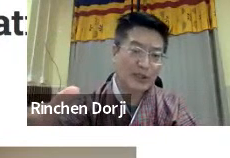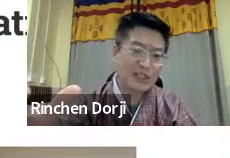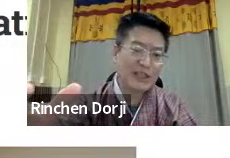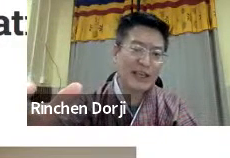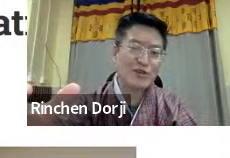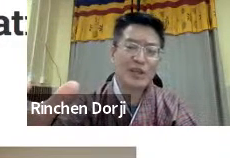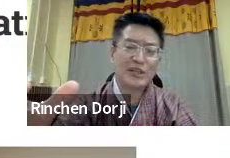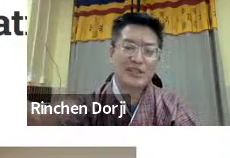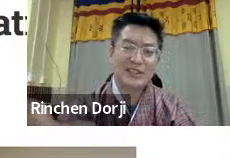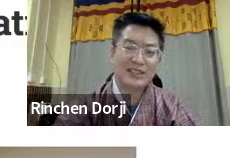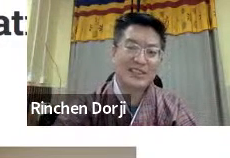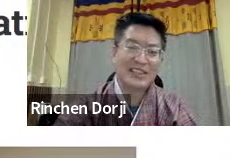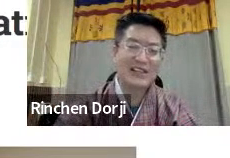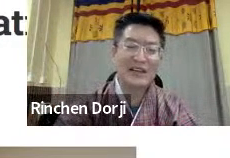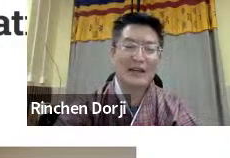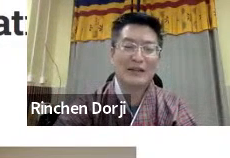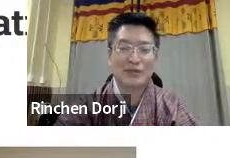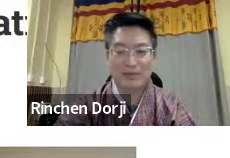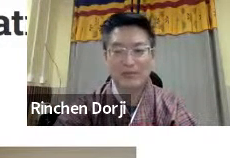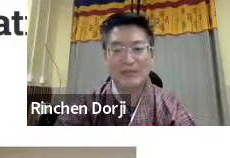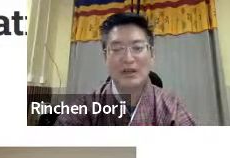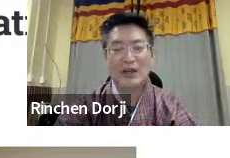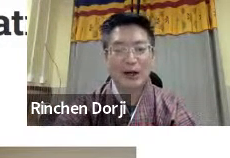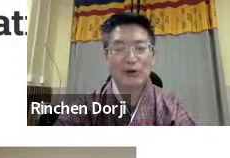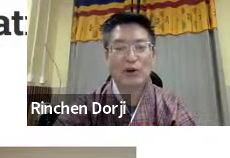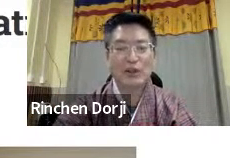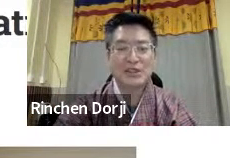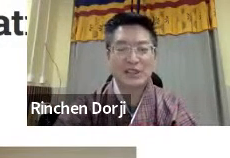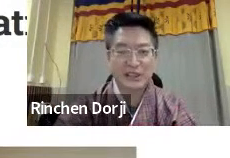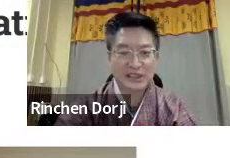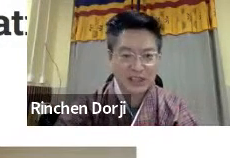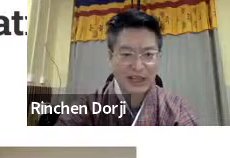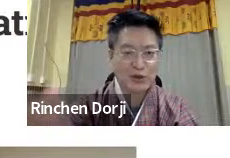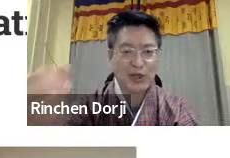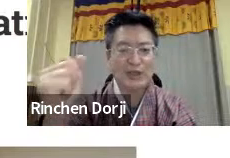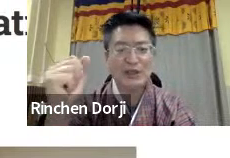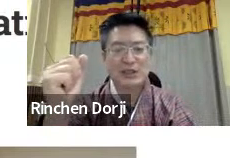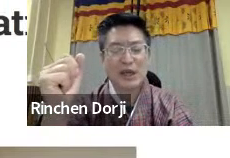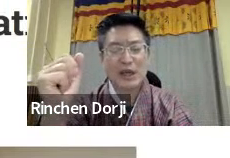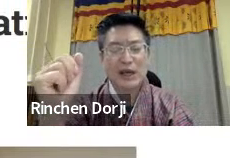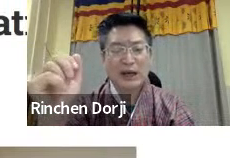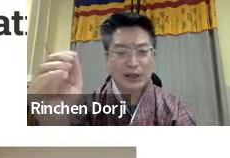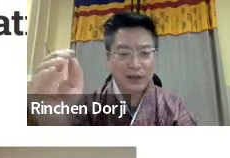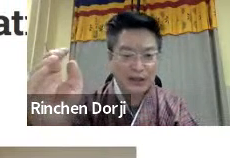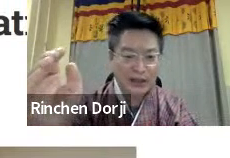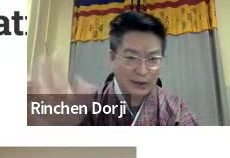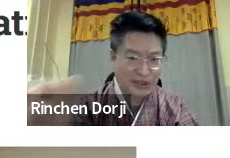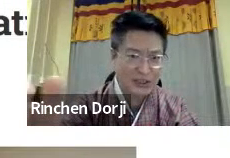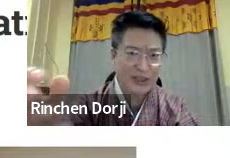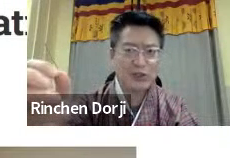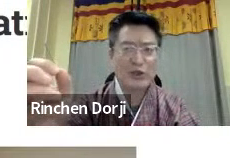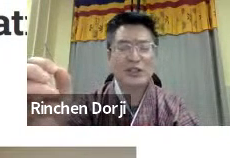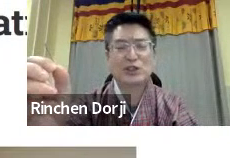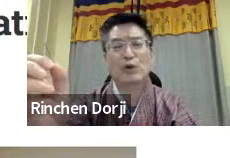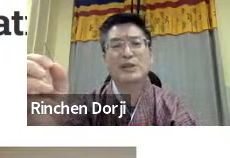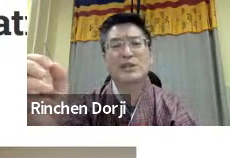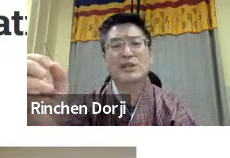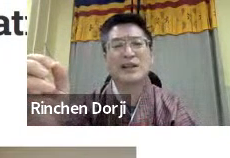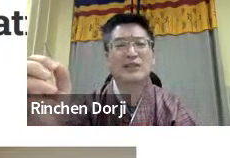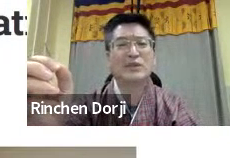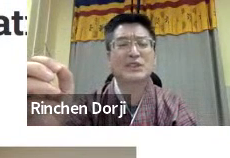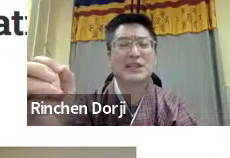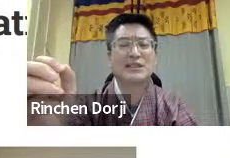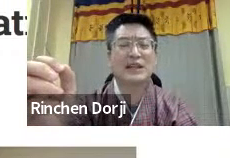For our teacher educators, this is a scene from our college. These are teacher educators. Our teacher educators are